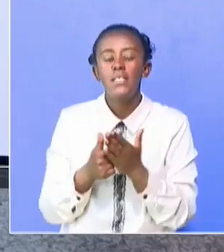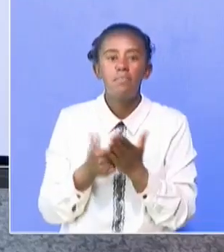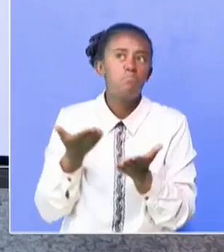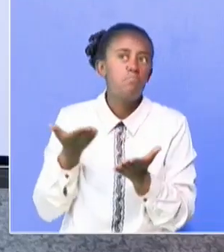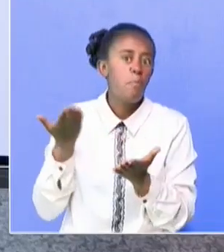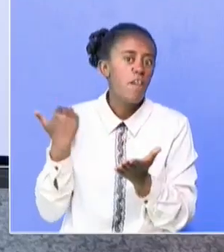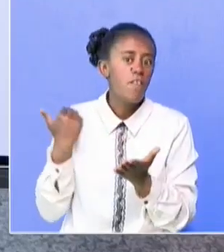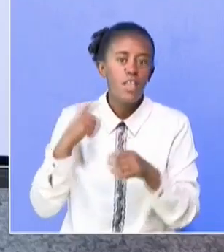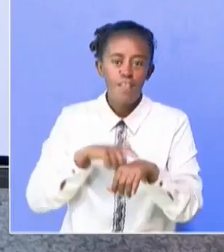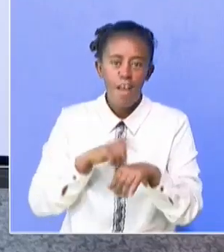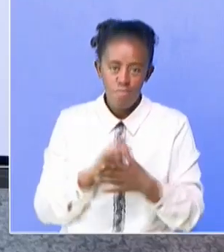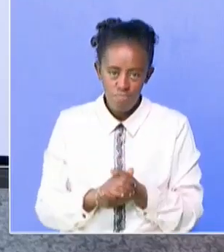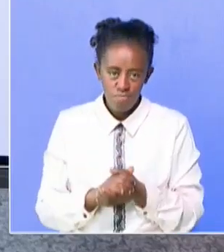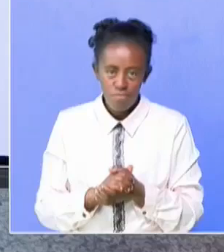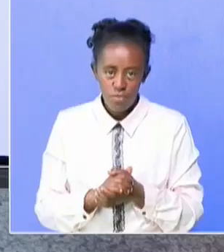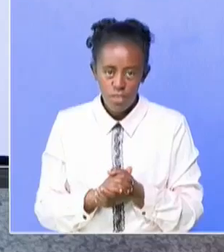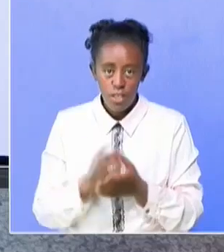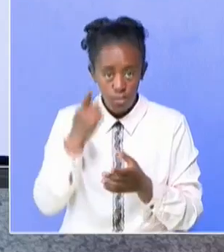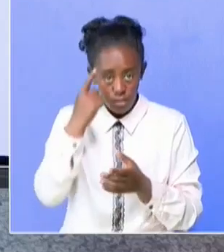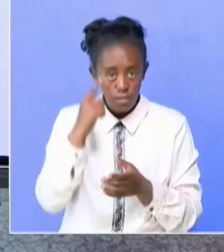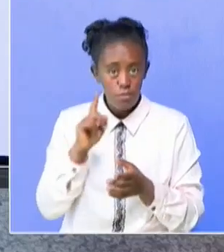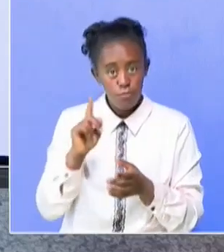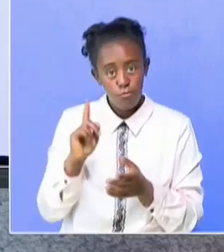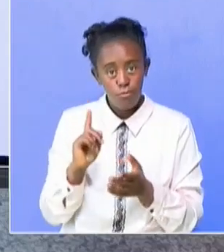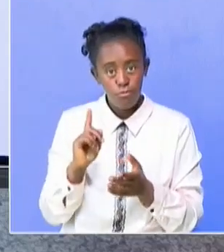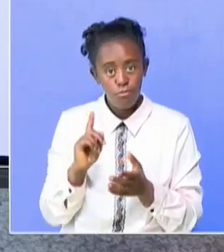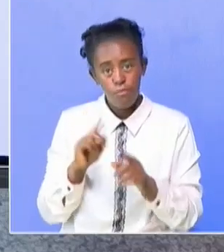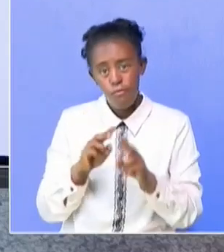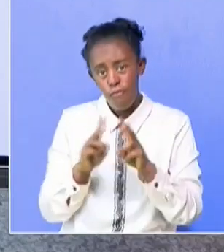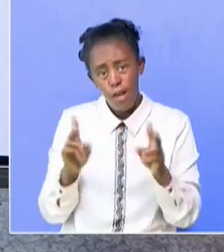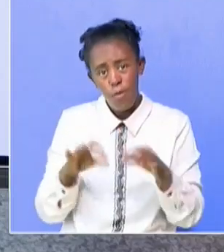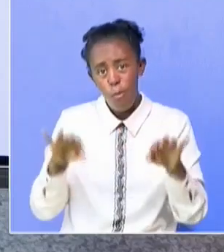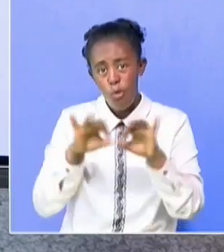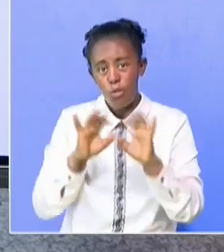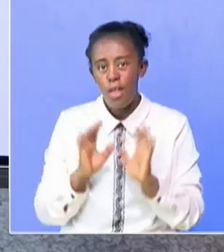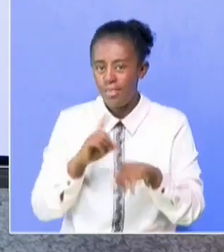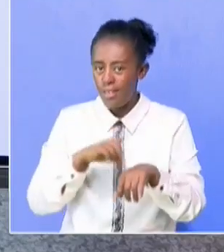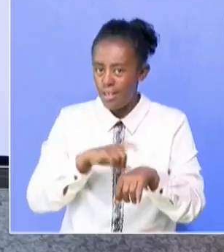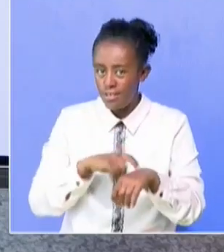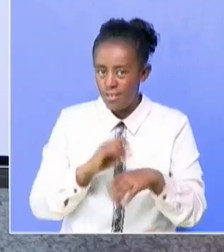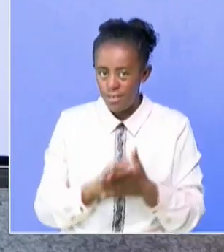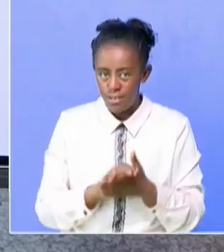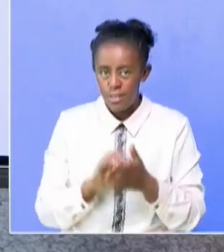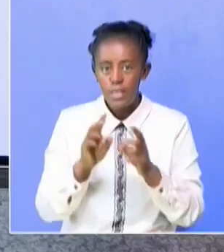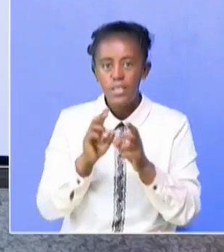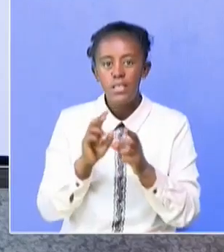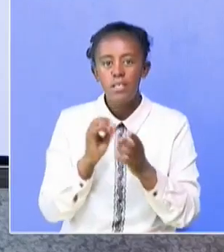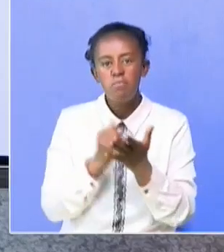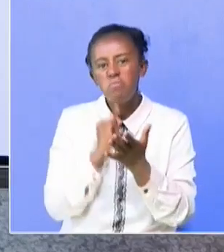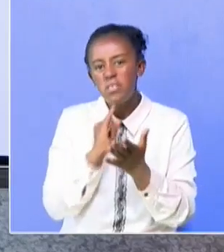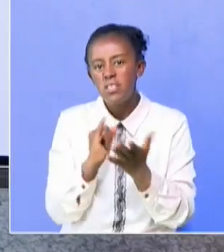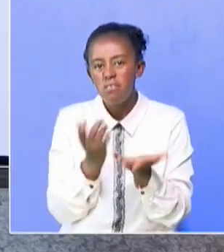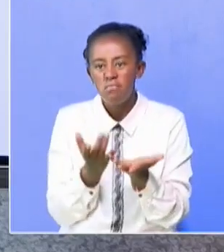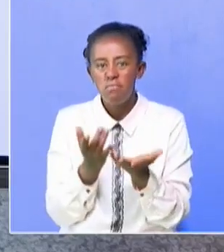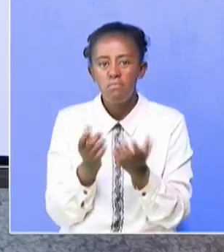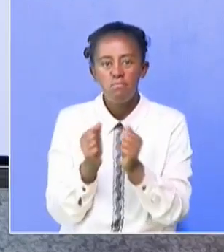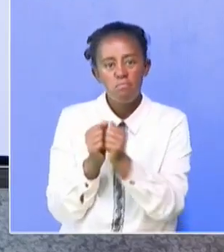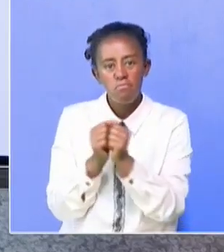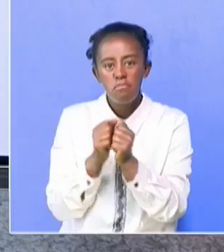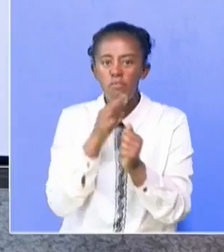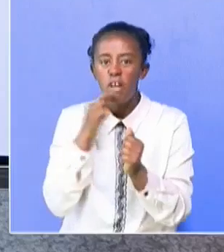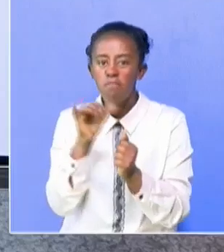time. Therefore, simple past tense is a very important tense. It is similar with the